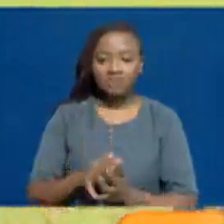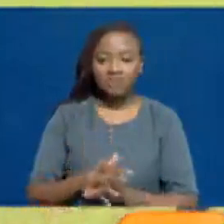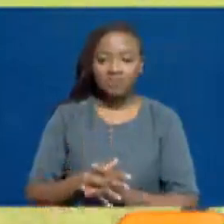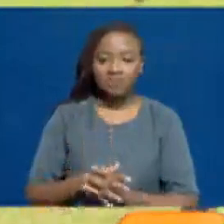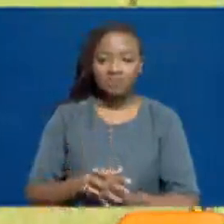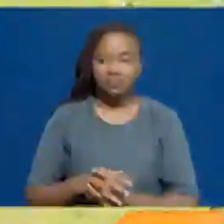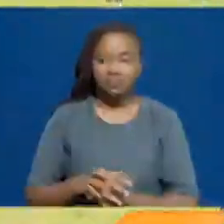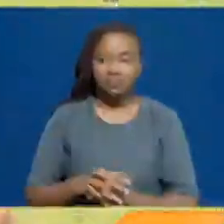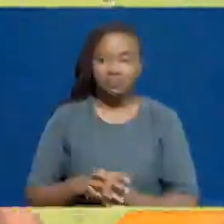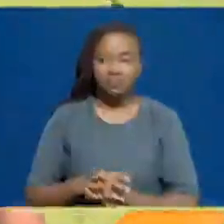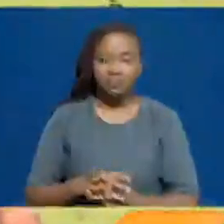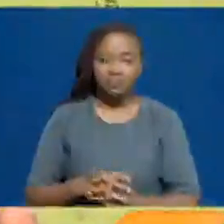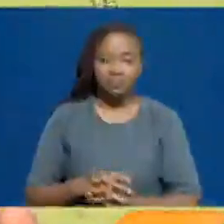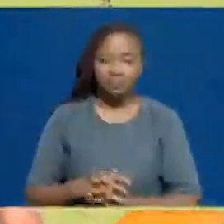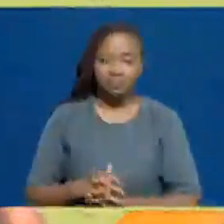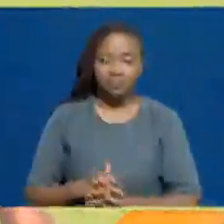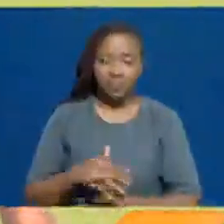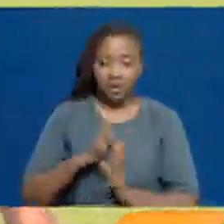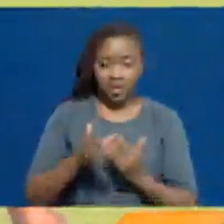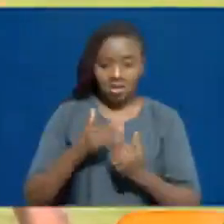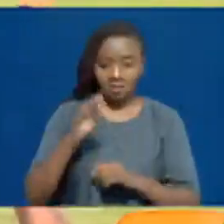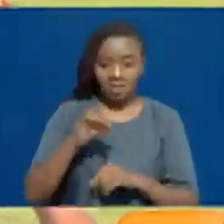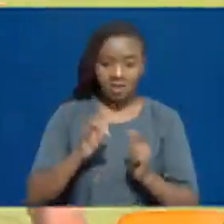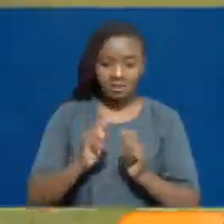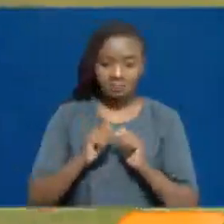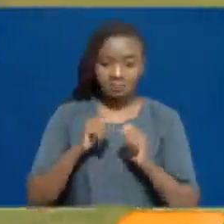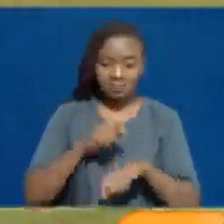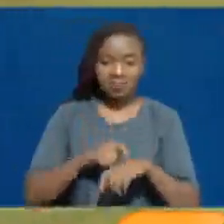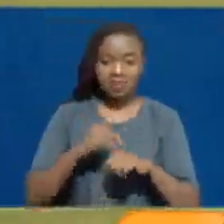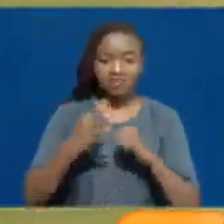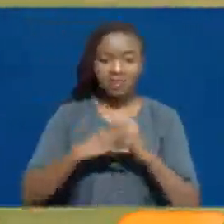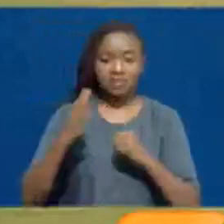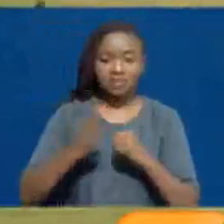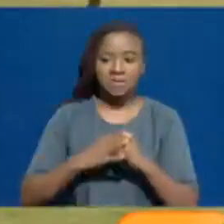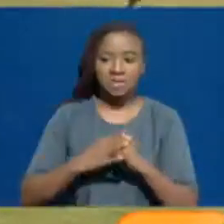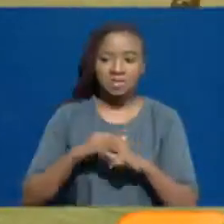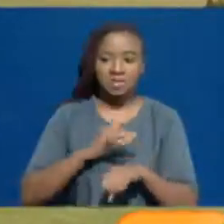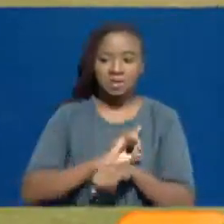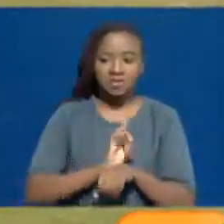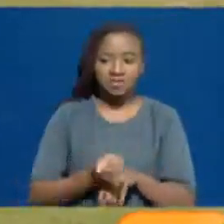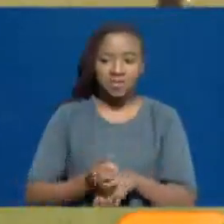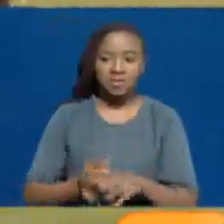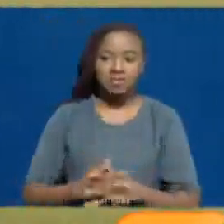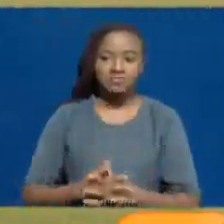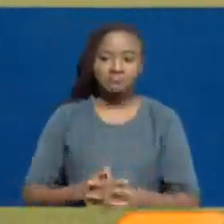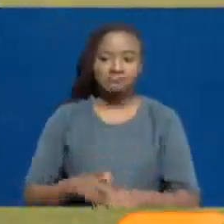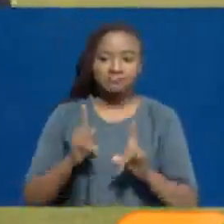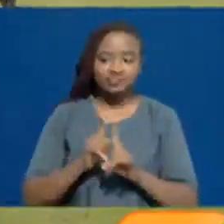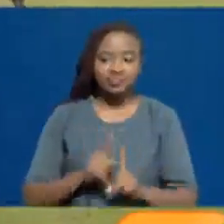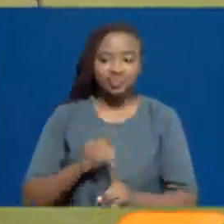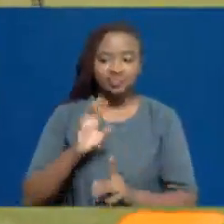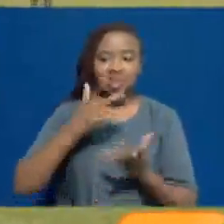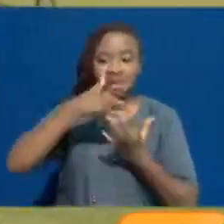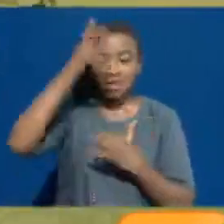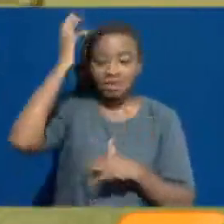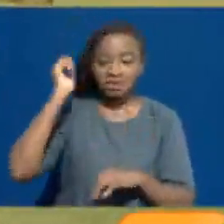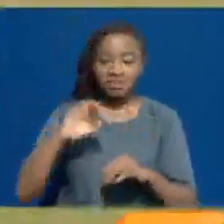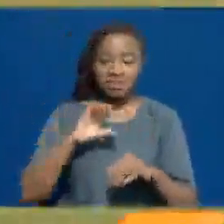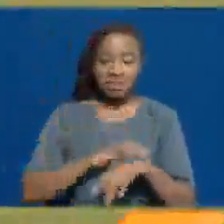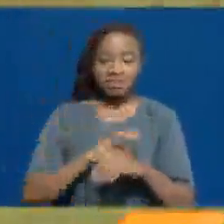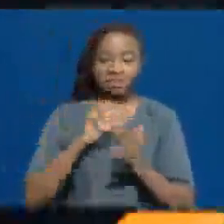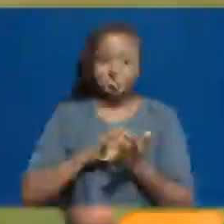pulled one back for Murang'a Seals in the 89th minute. 3 points pushes the KCB FC to third in the